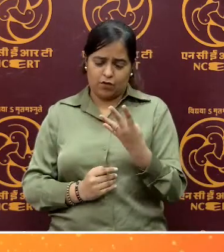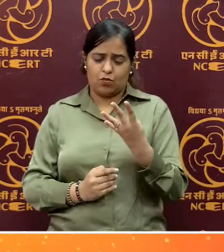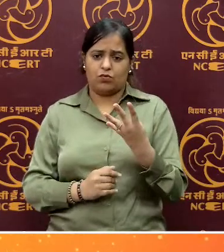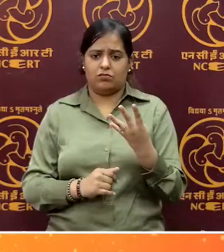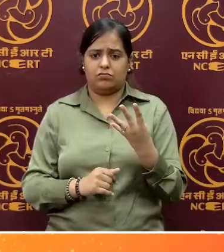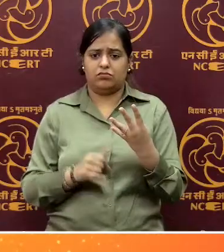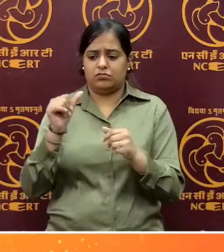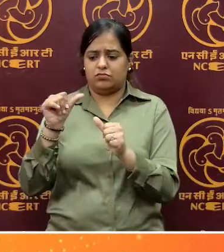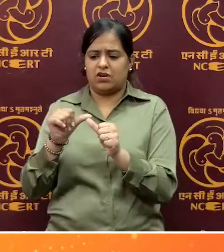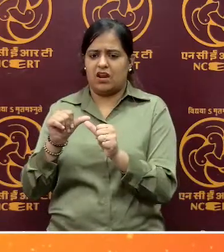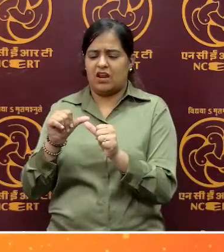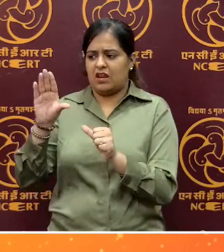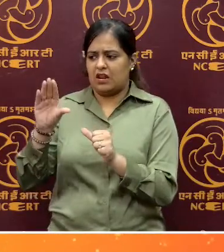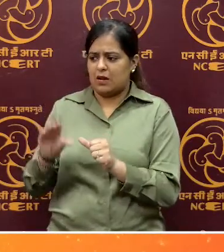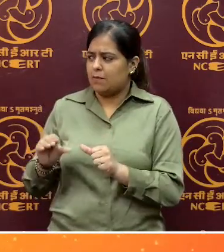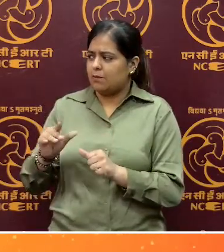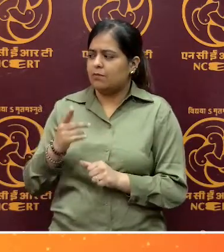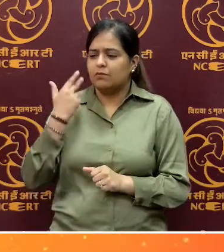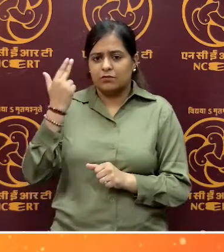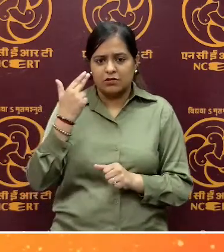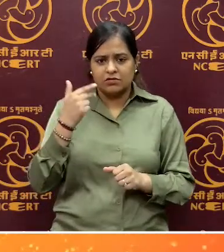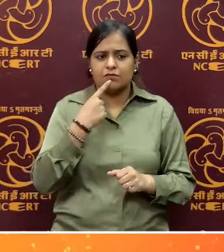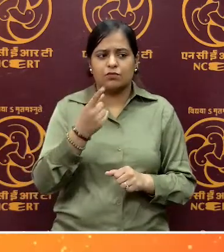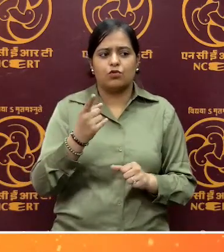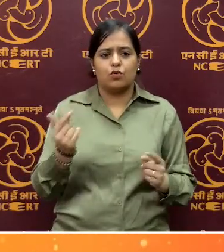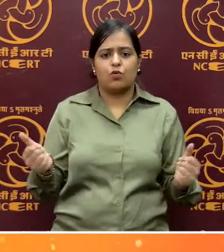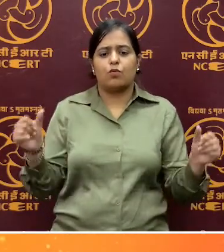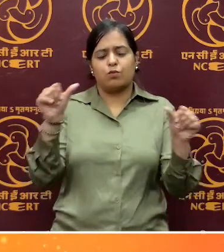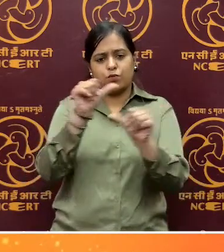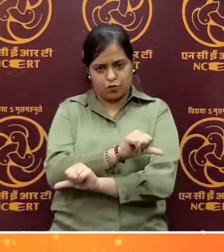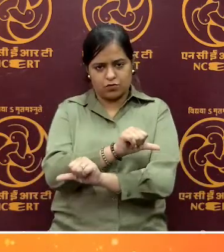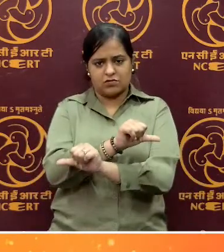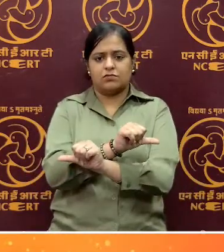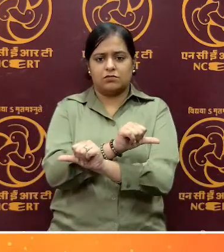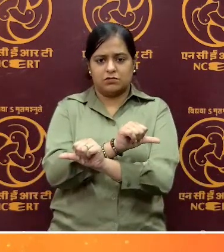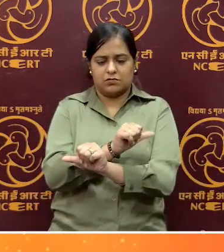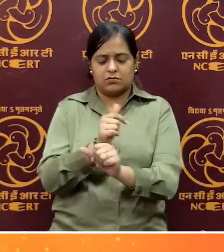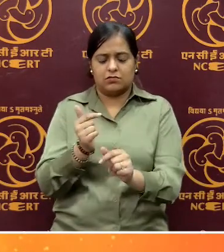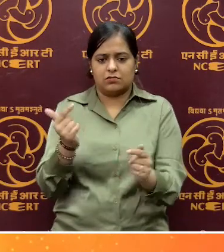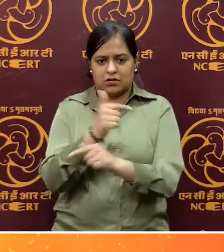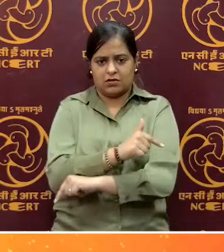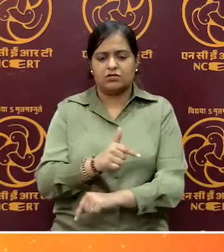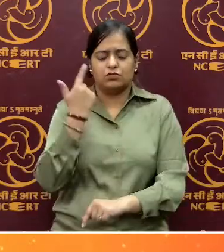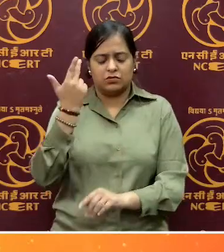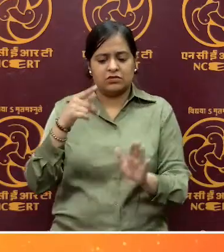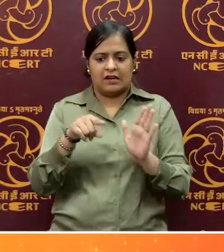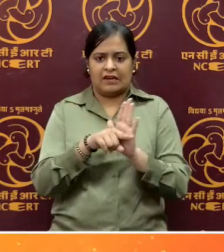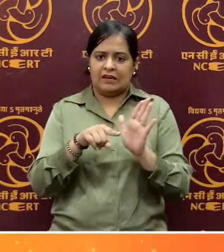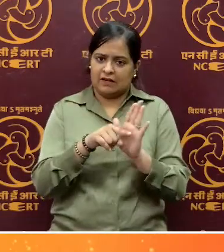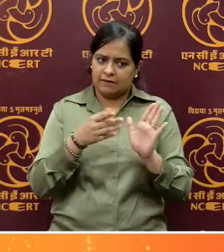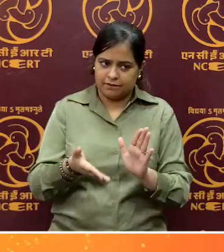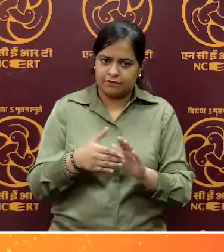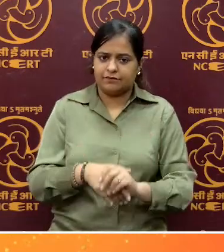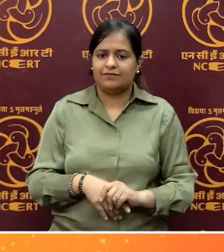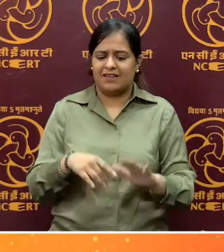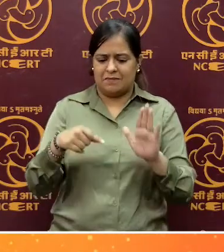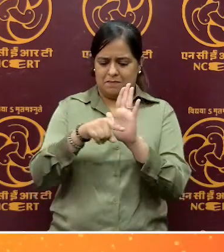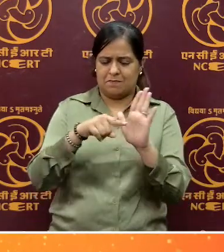vector, and that too it's in the opposite direction. So it has been described in the negative form. It's minus